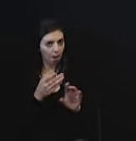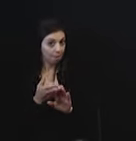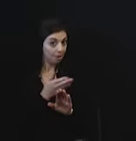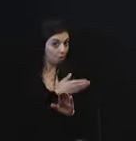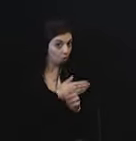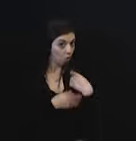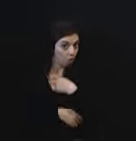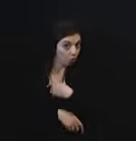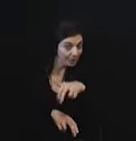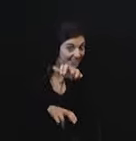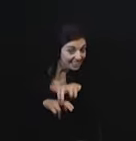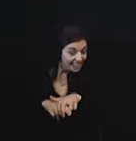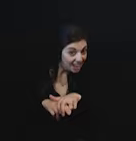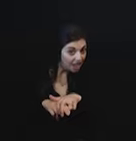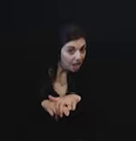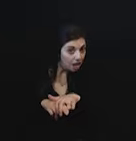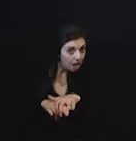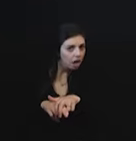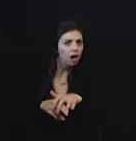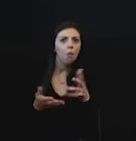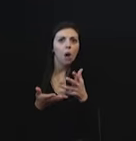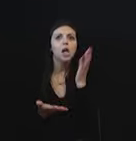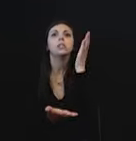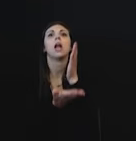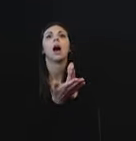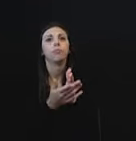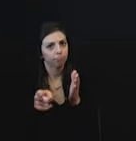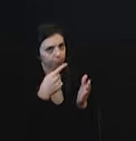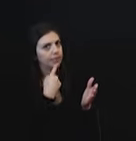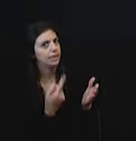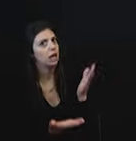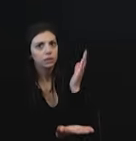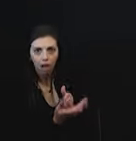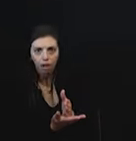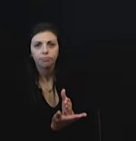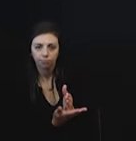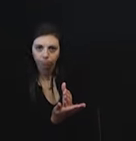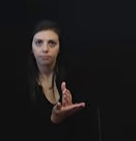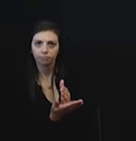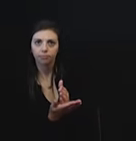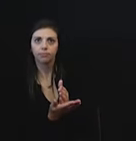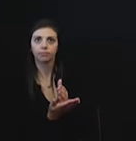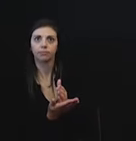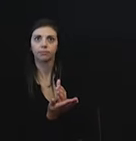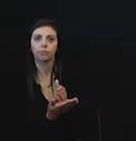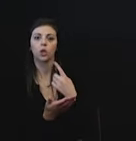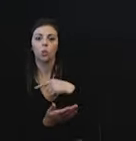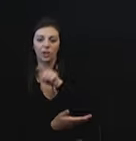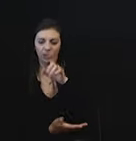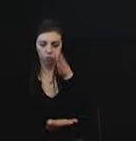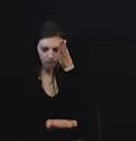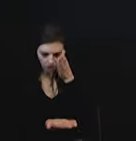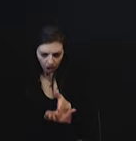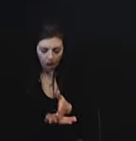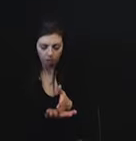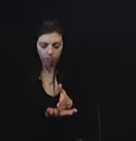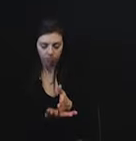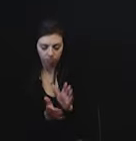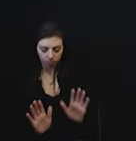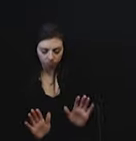his presence, stopping. Say stop. Stop and sit in his